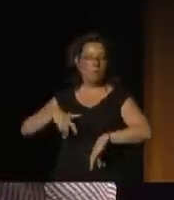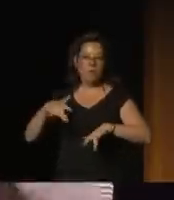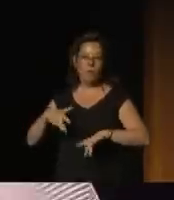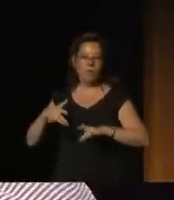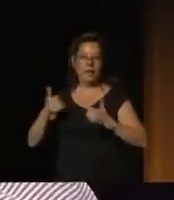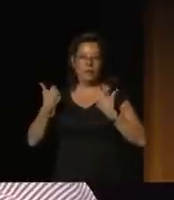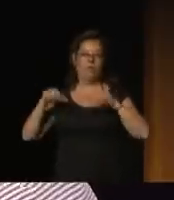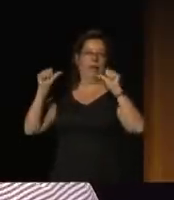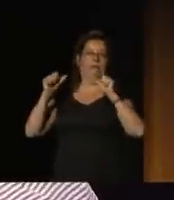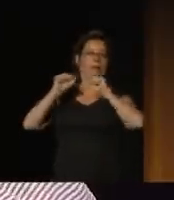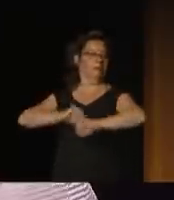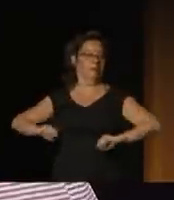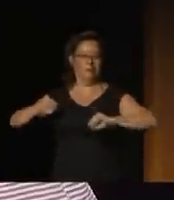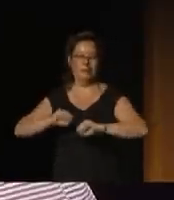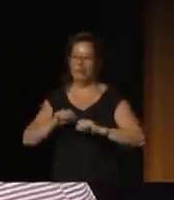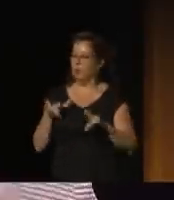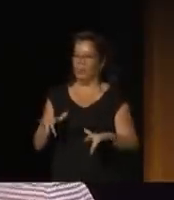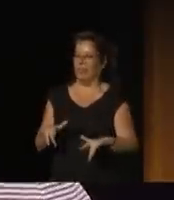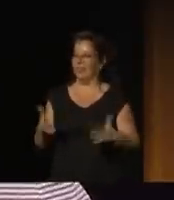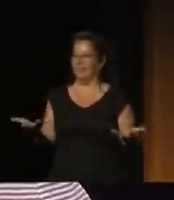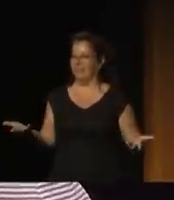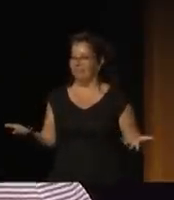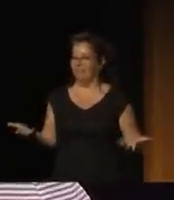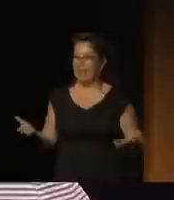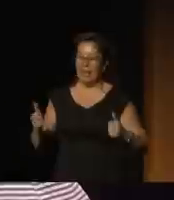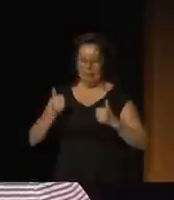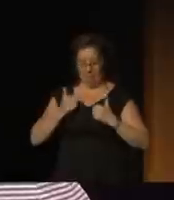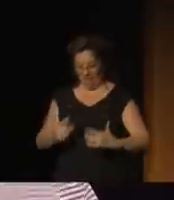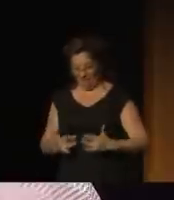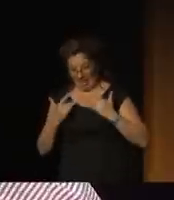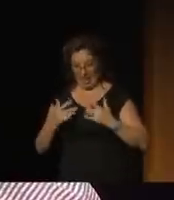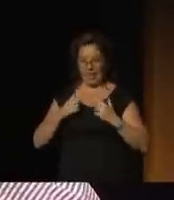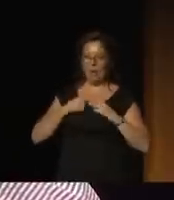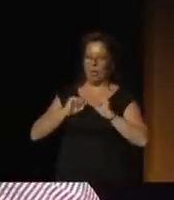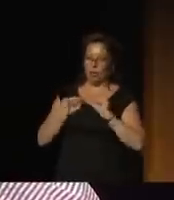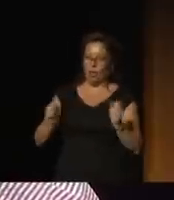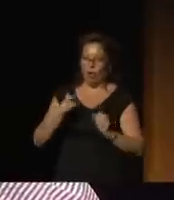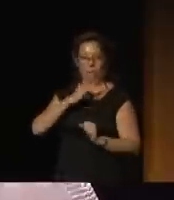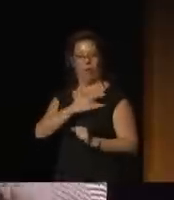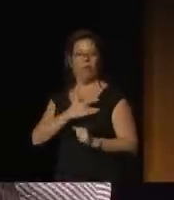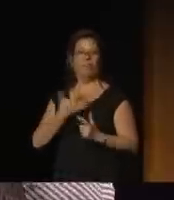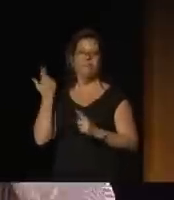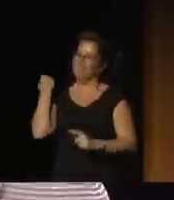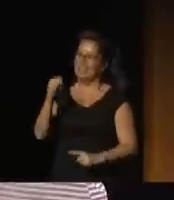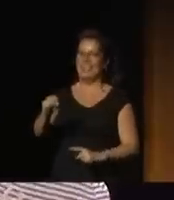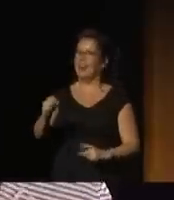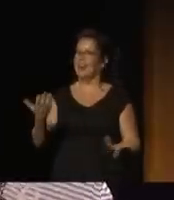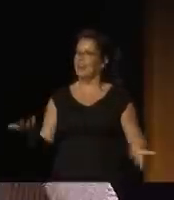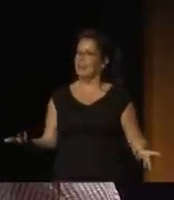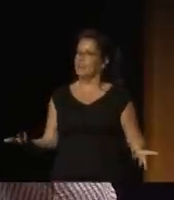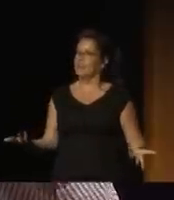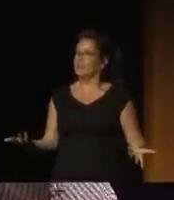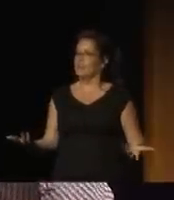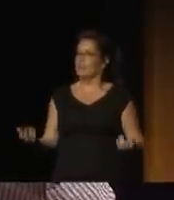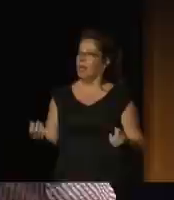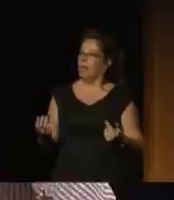at all. By the way, not in one bit have I changed. My feelings not changed. I haven't gotten used to it, you know. I have not adapted to it. I'm